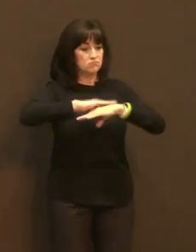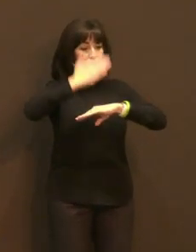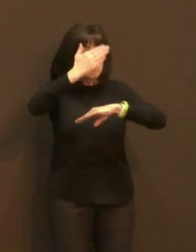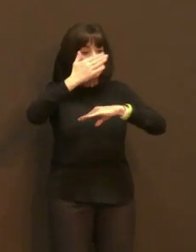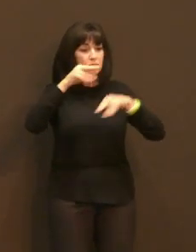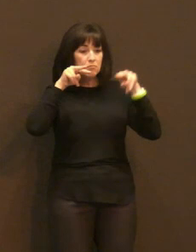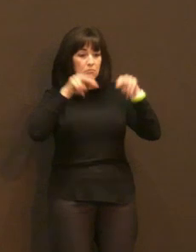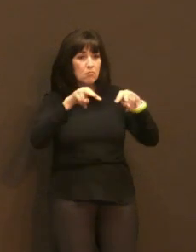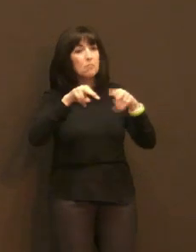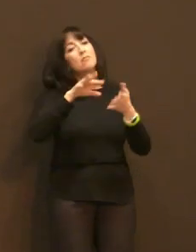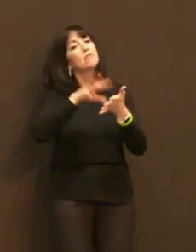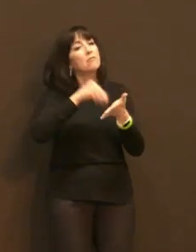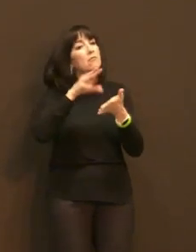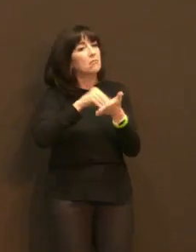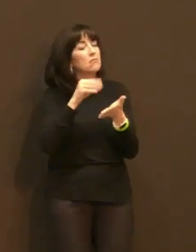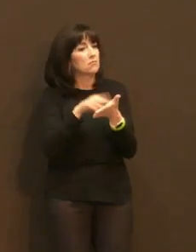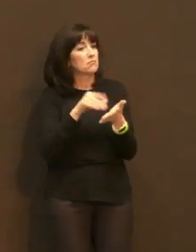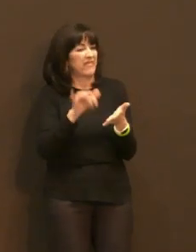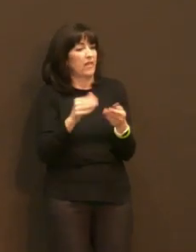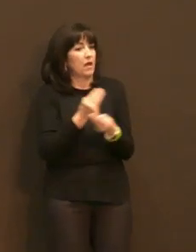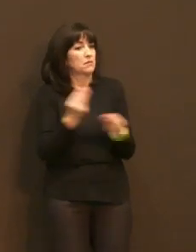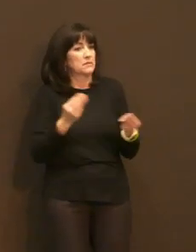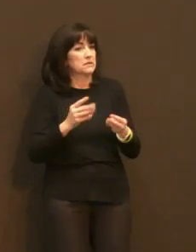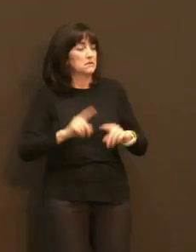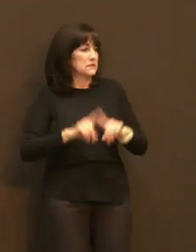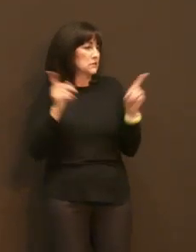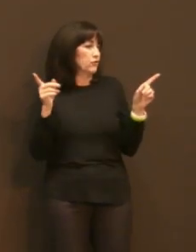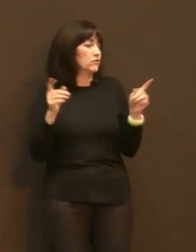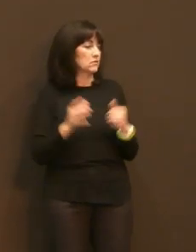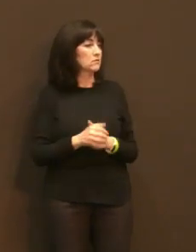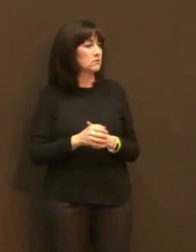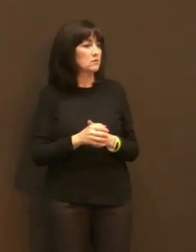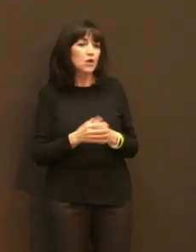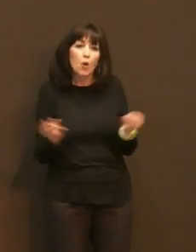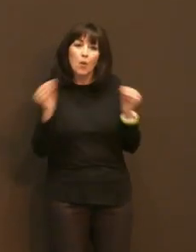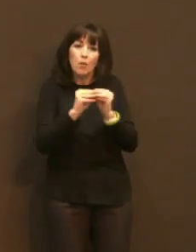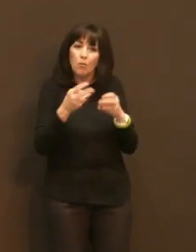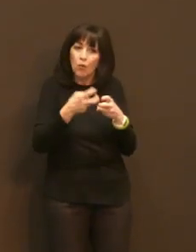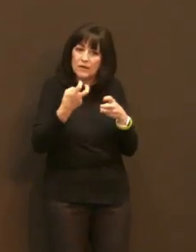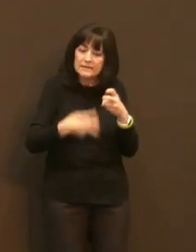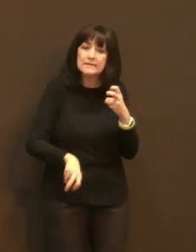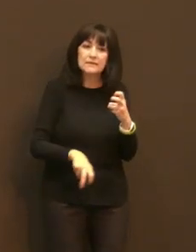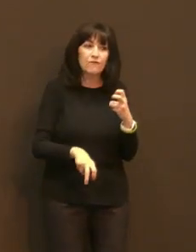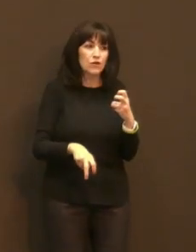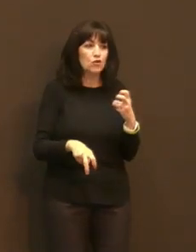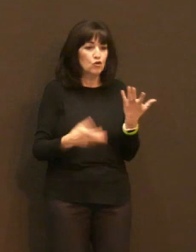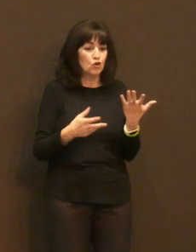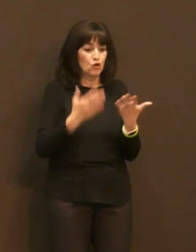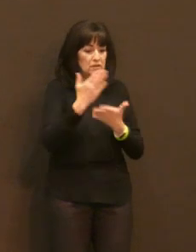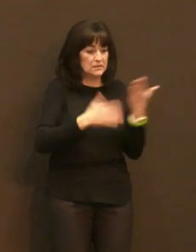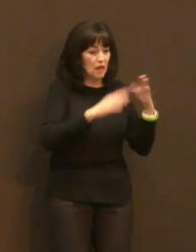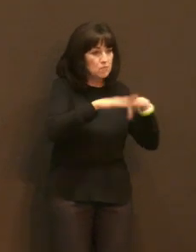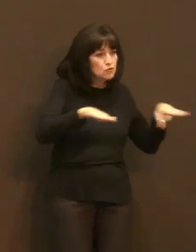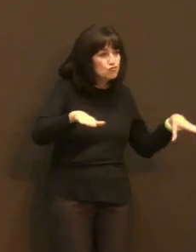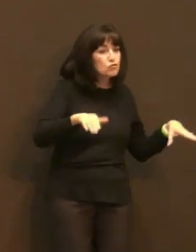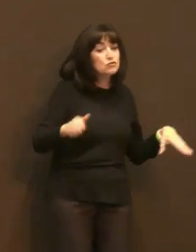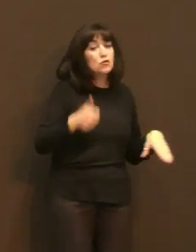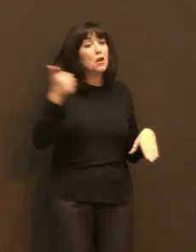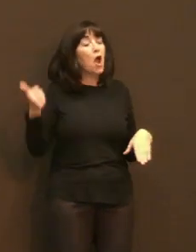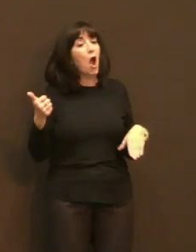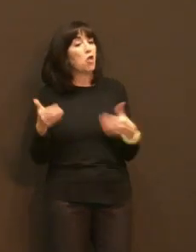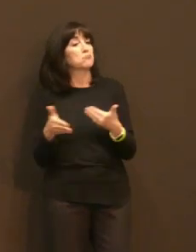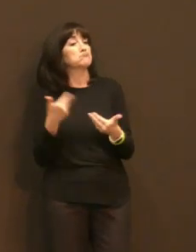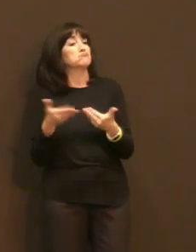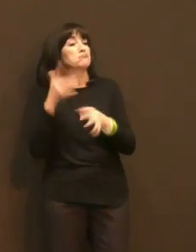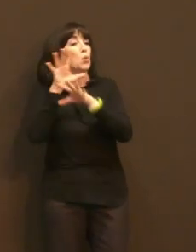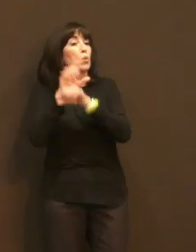a little bit mixed. It's obviously more difficult for children that aren't as connected as others, and that's concerning.